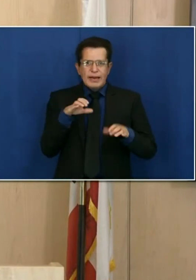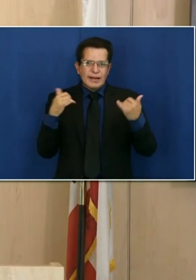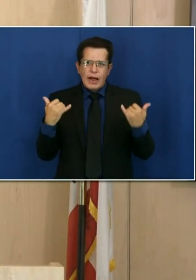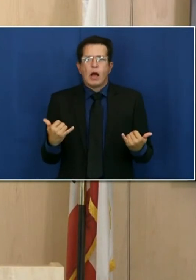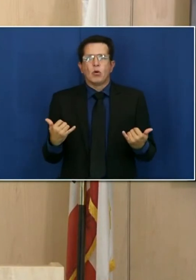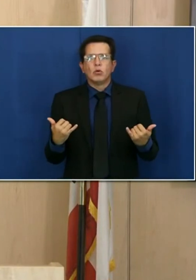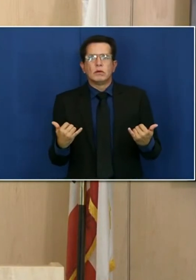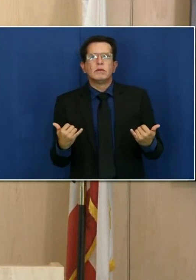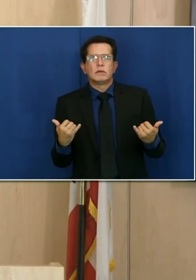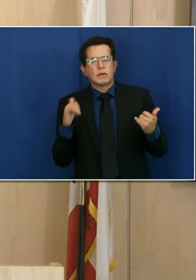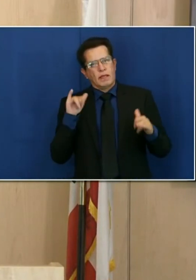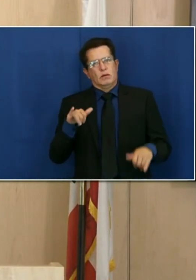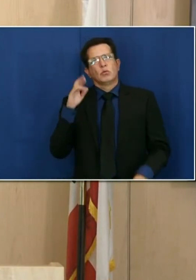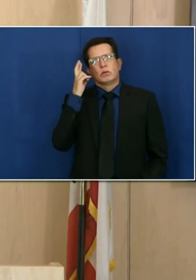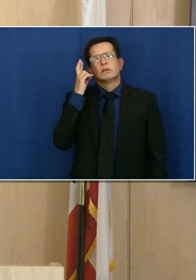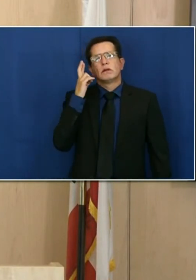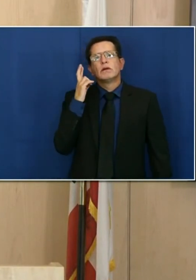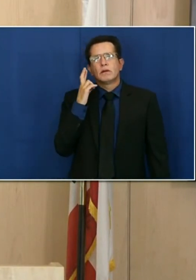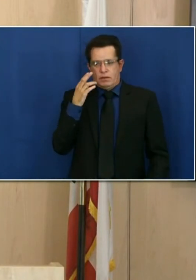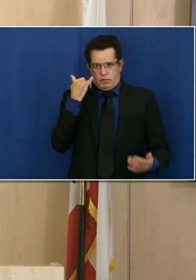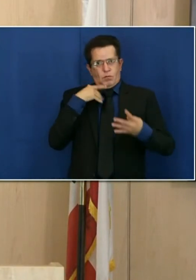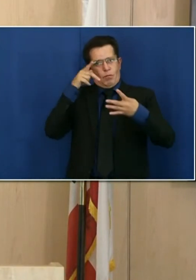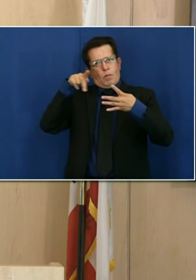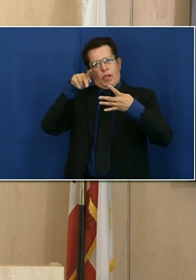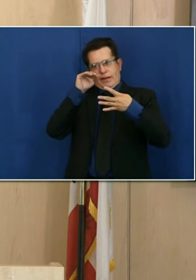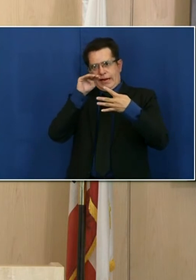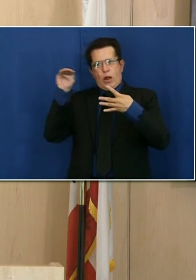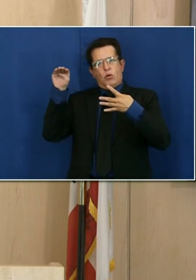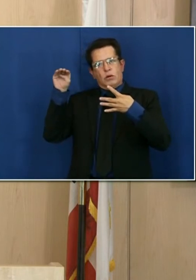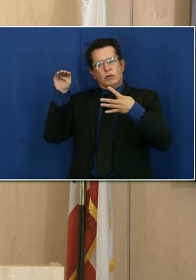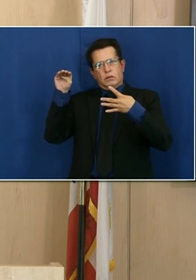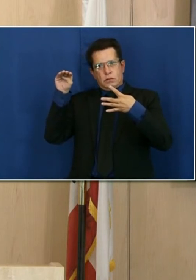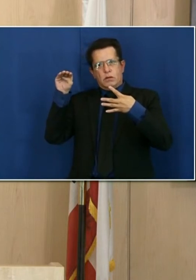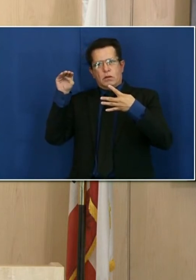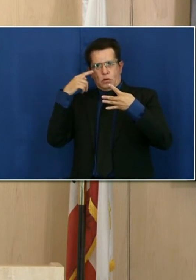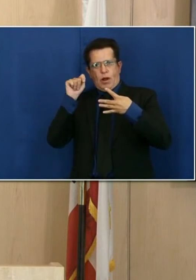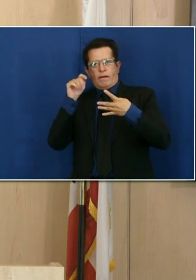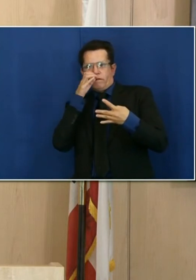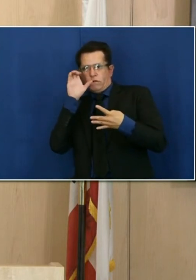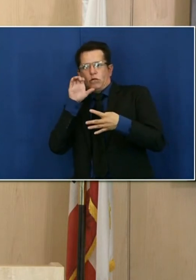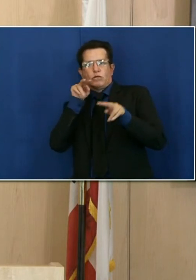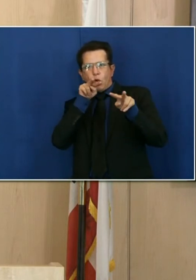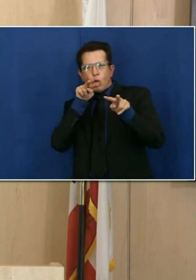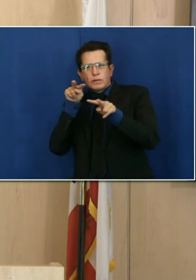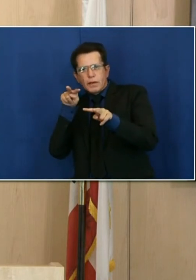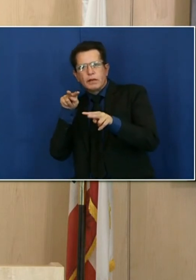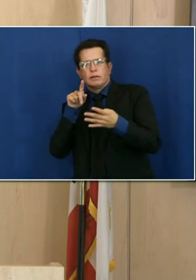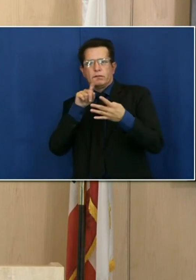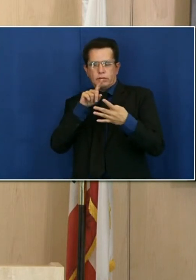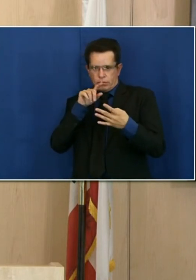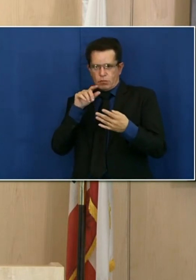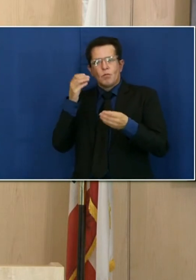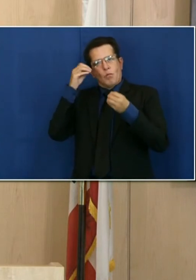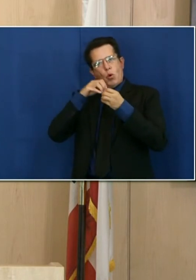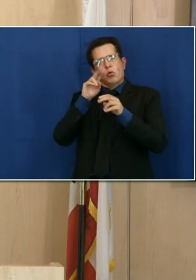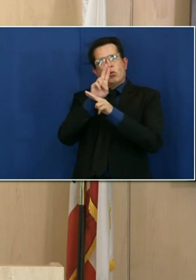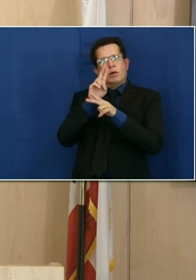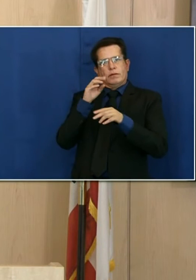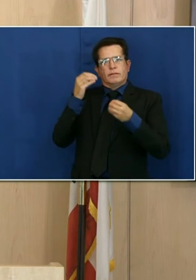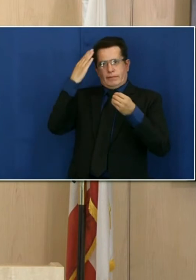taking, not only in the purple tier, the actions around enforcement, the actions around continued awareness